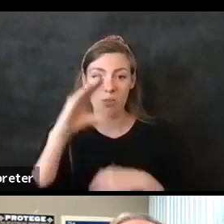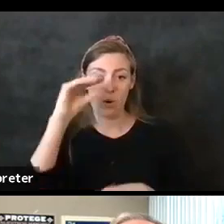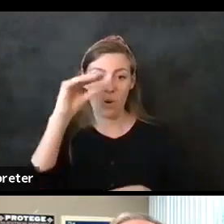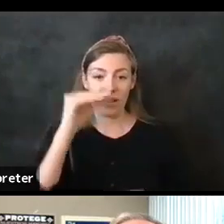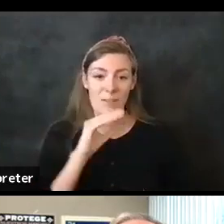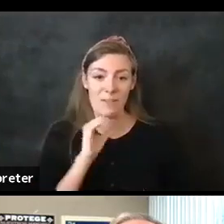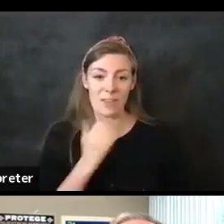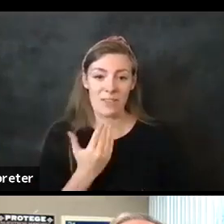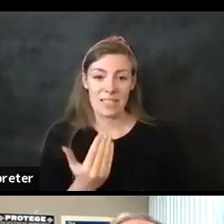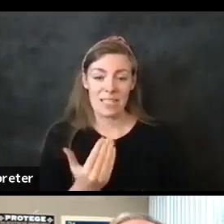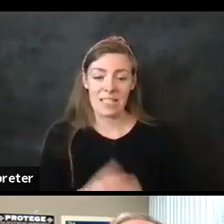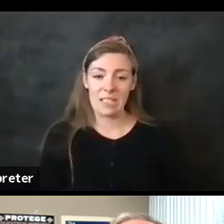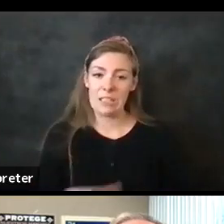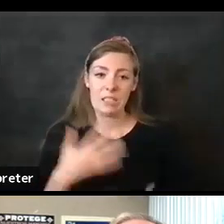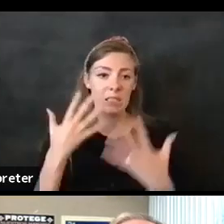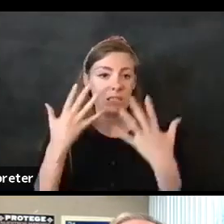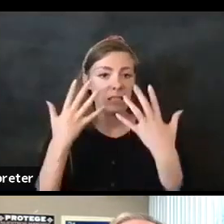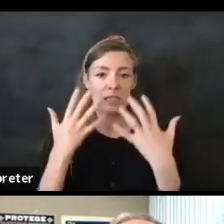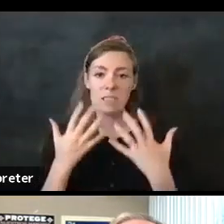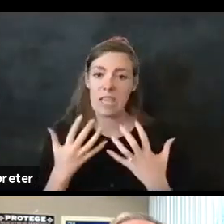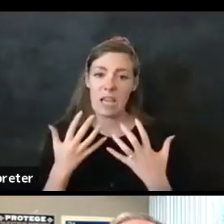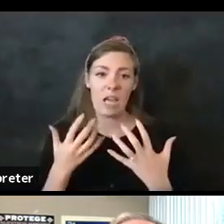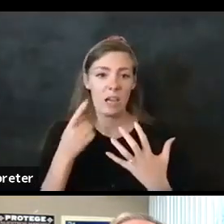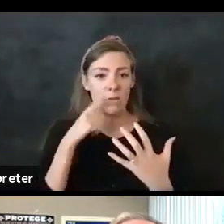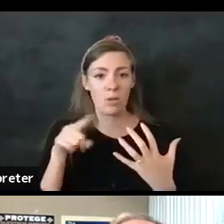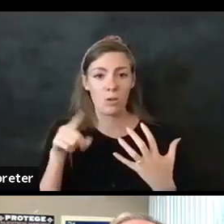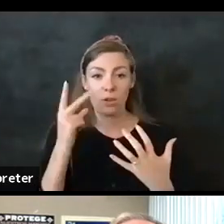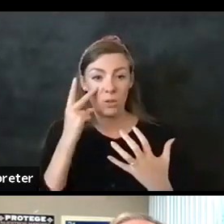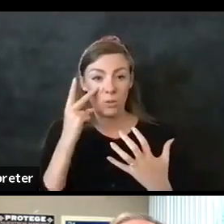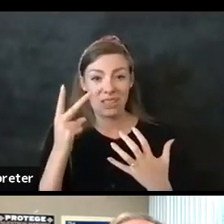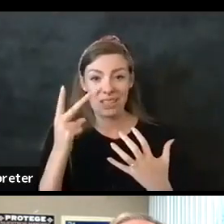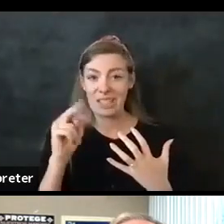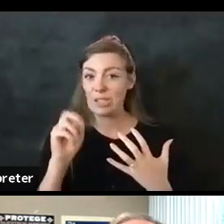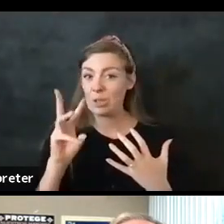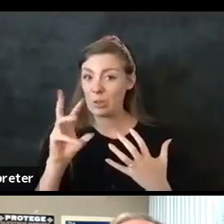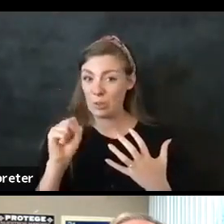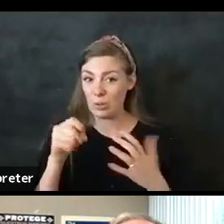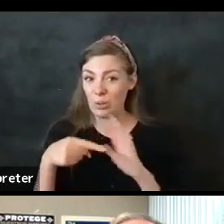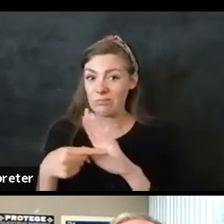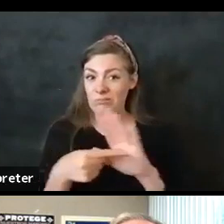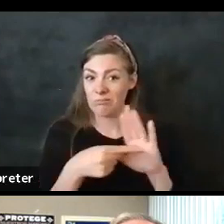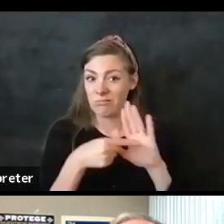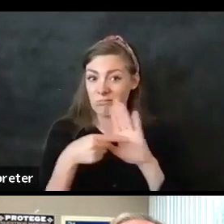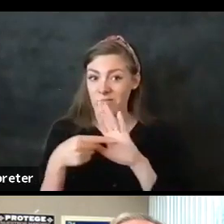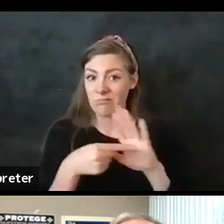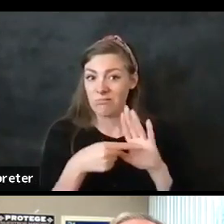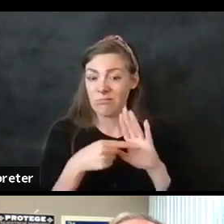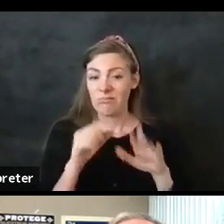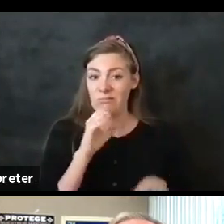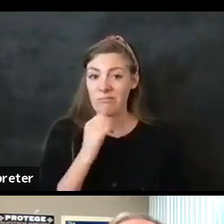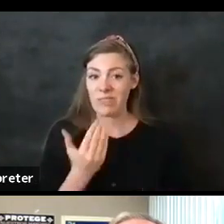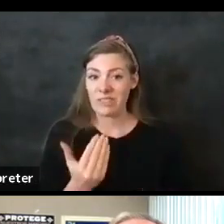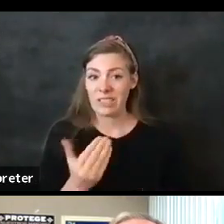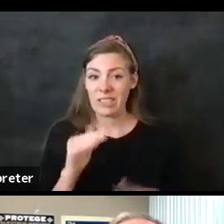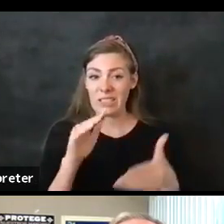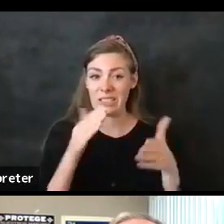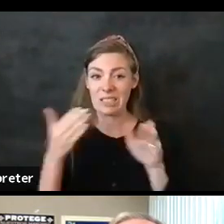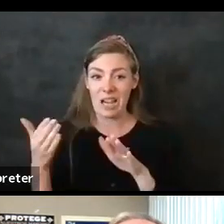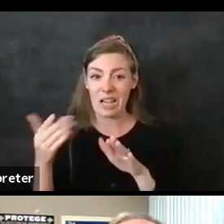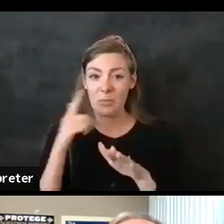Yes, it was a very sad case for those who've seen the coverage that has been in our newspaper, local newspaper, and on